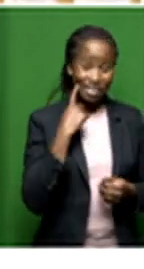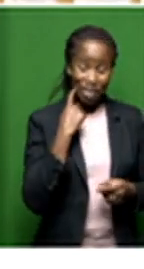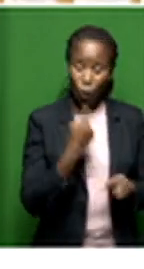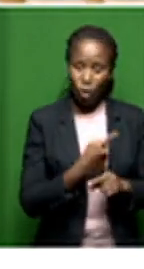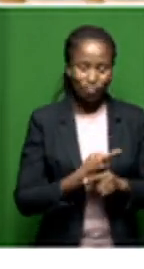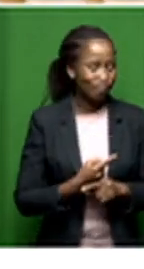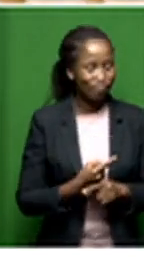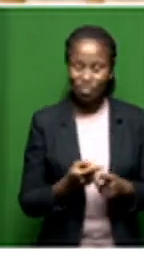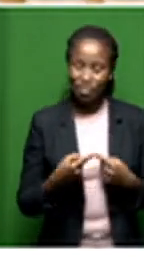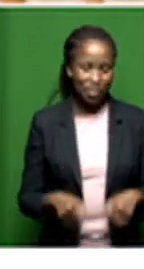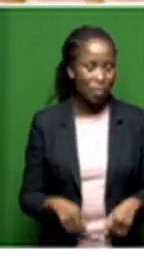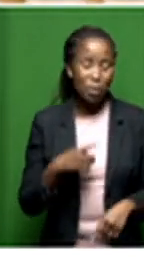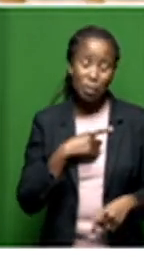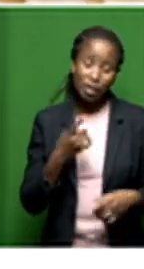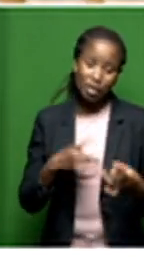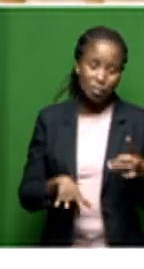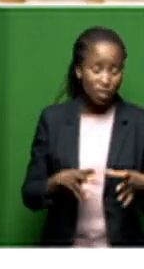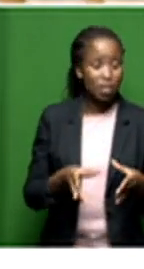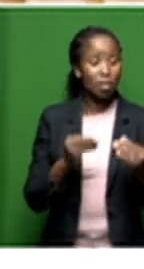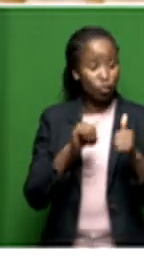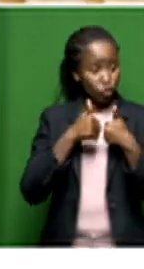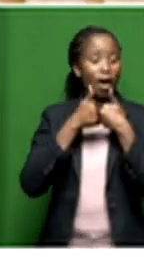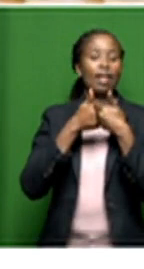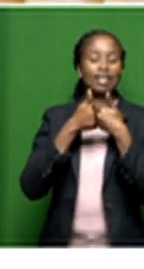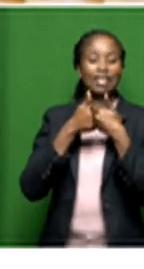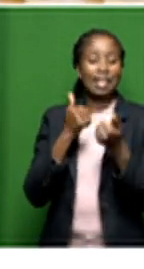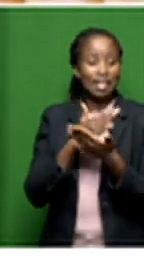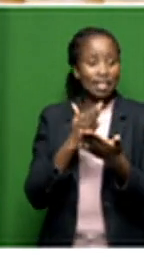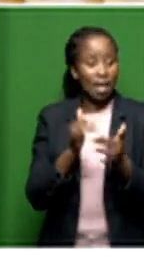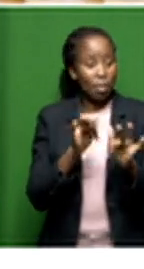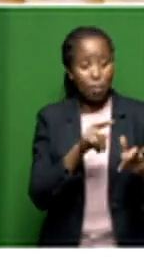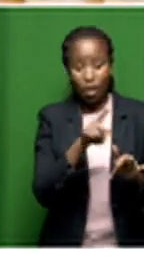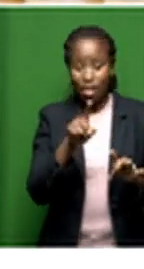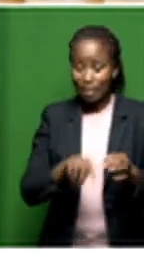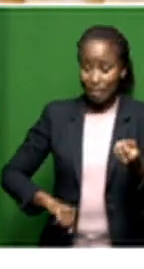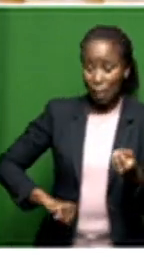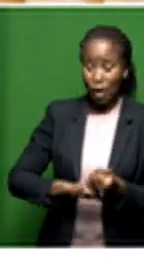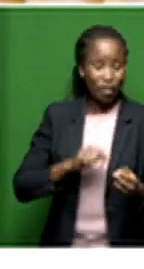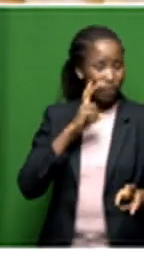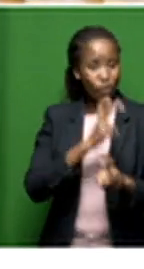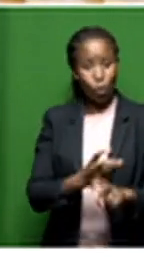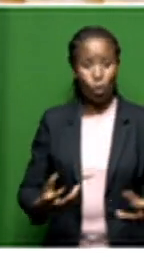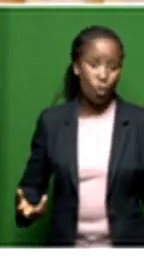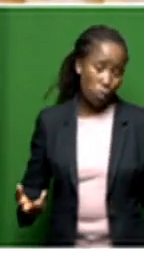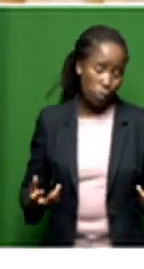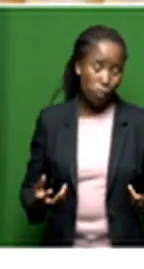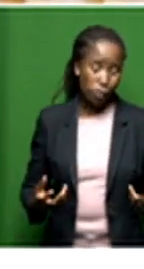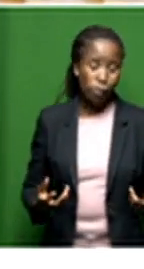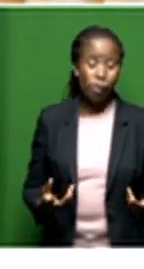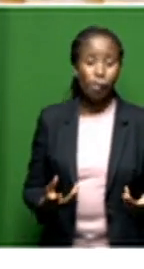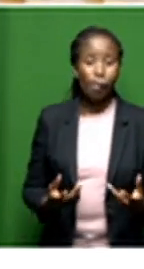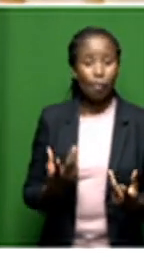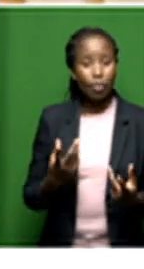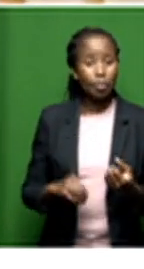get change is always difficult, and you'll always get certain people who may not want to support the intervention. But certainly with the support